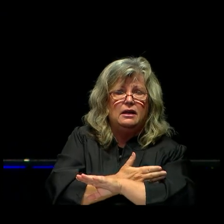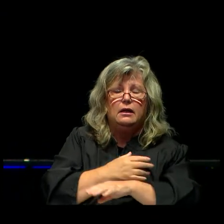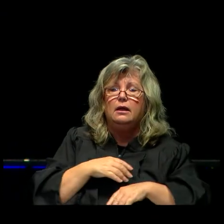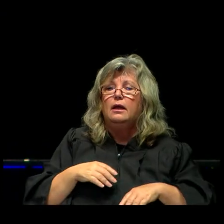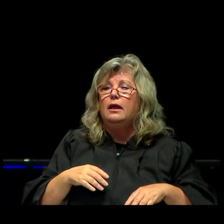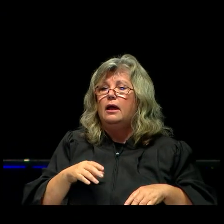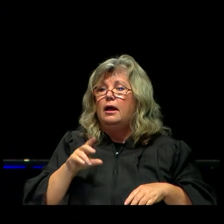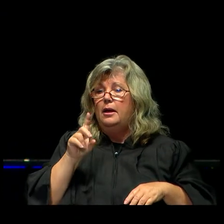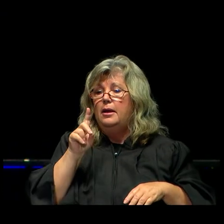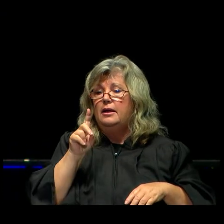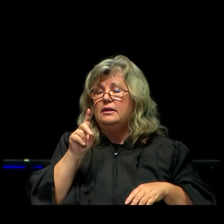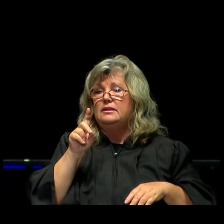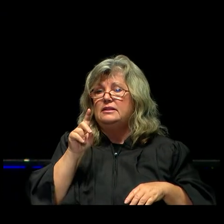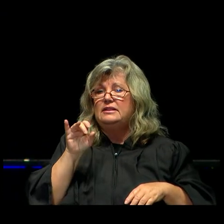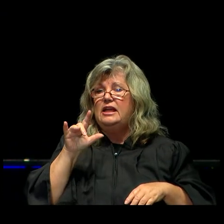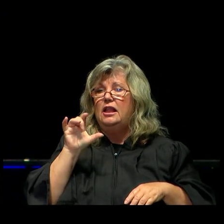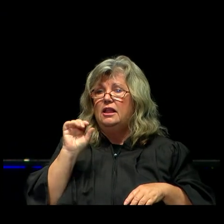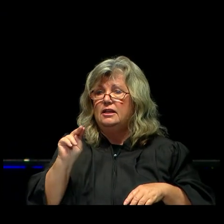got the